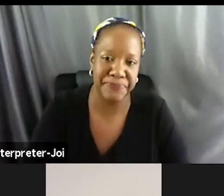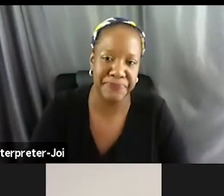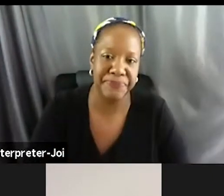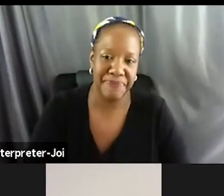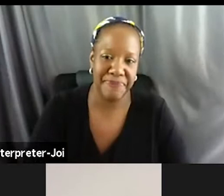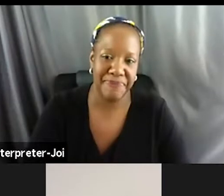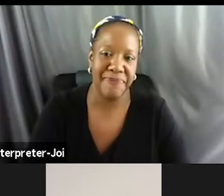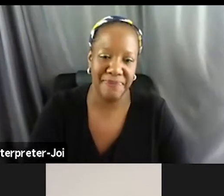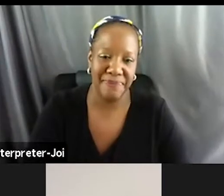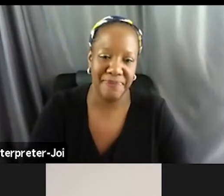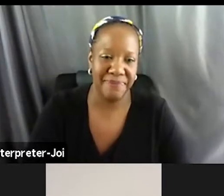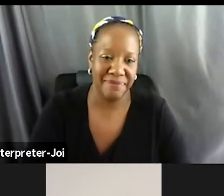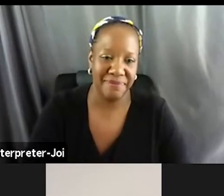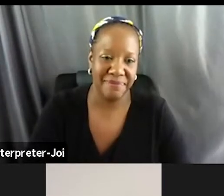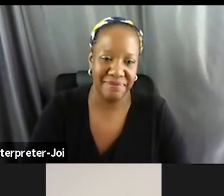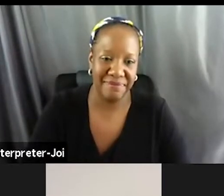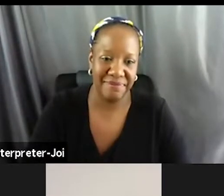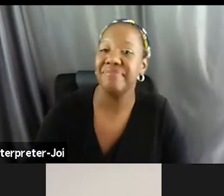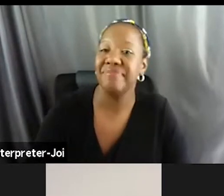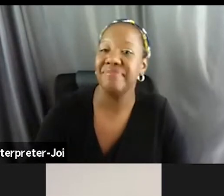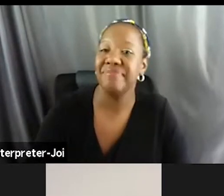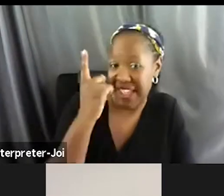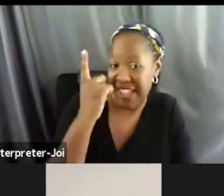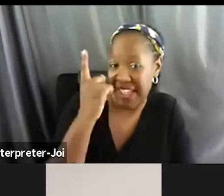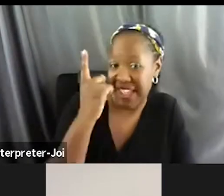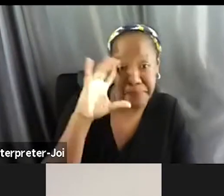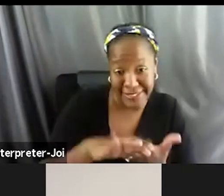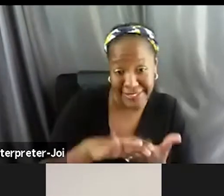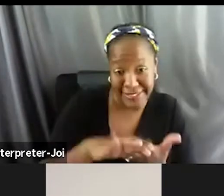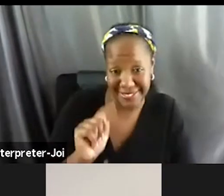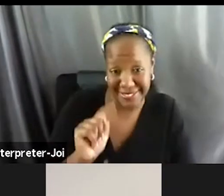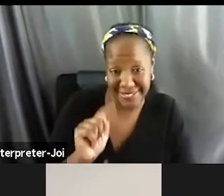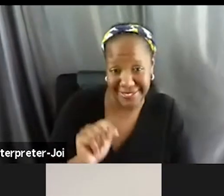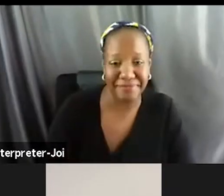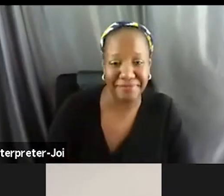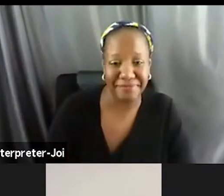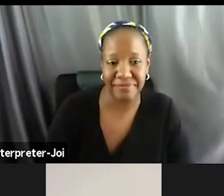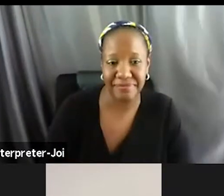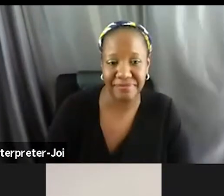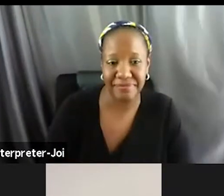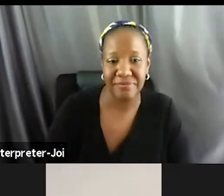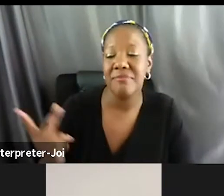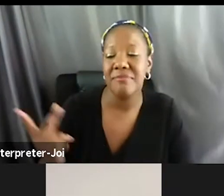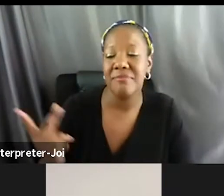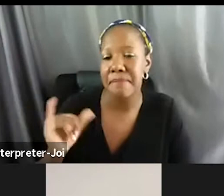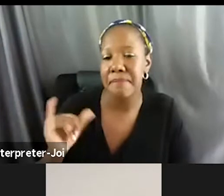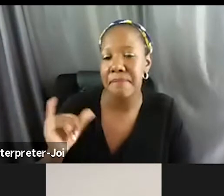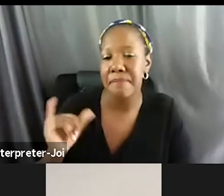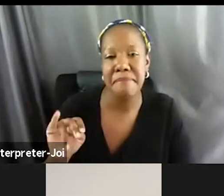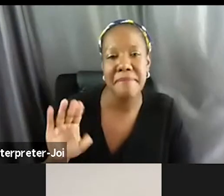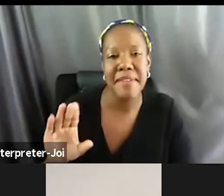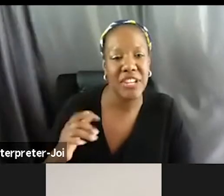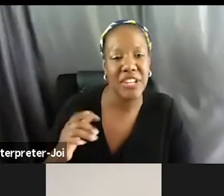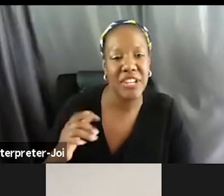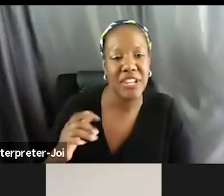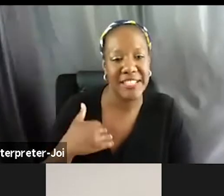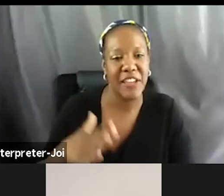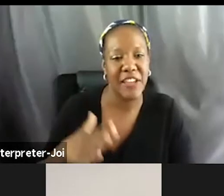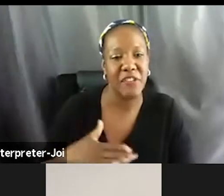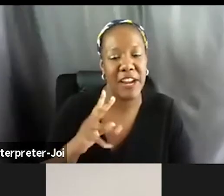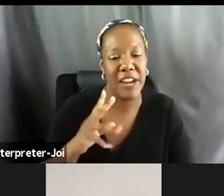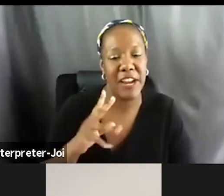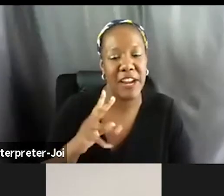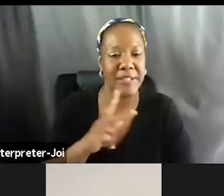Oh, I believe it. So both Janice and I have shared a little bit of some actual personal stories, and